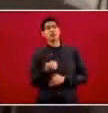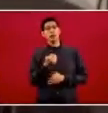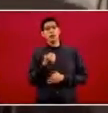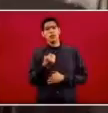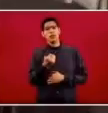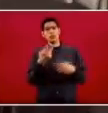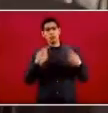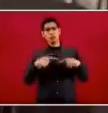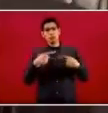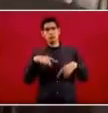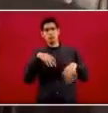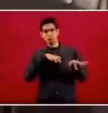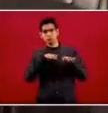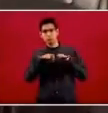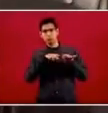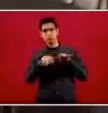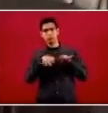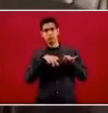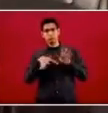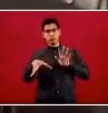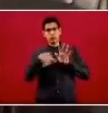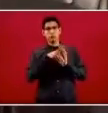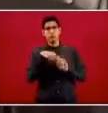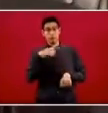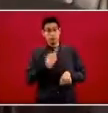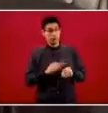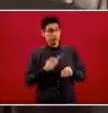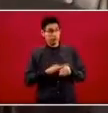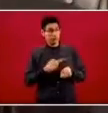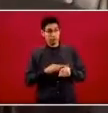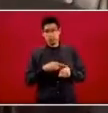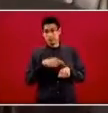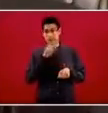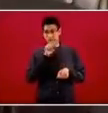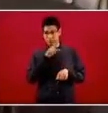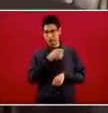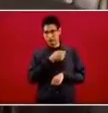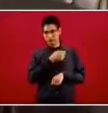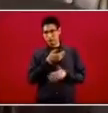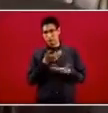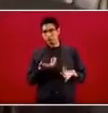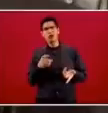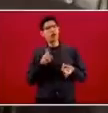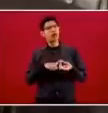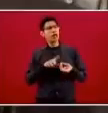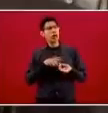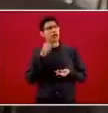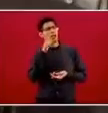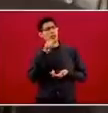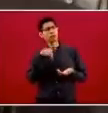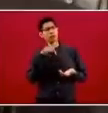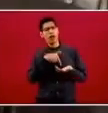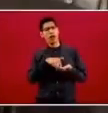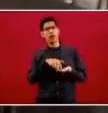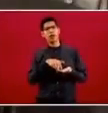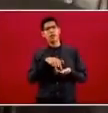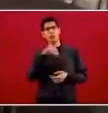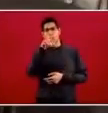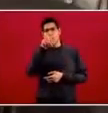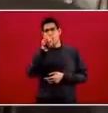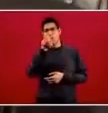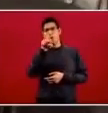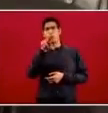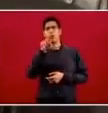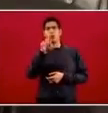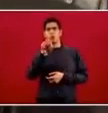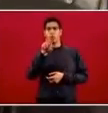you said there were 39 health sector workers that had been infected. Could you update